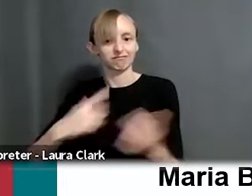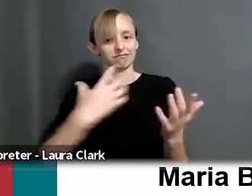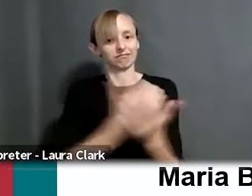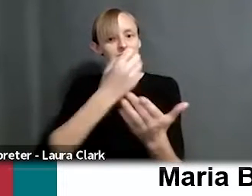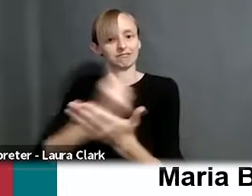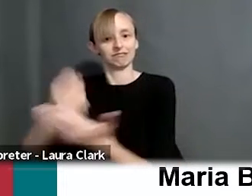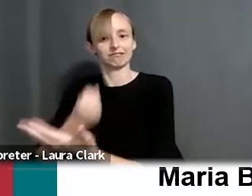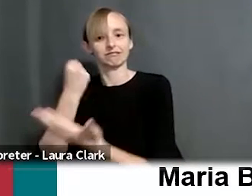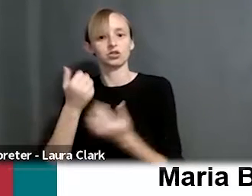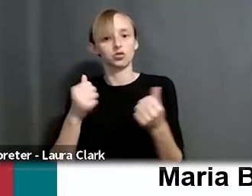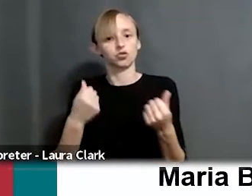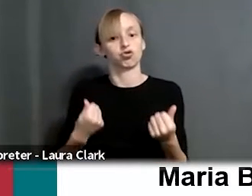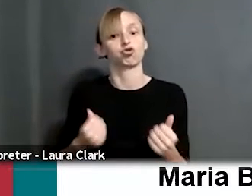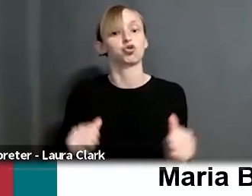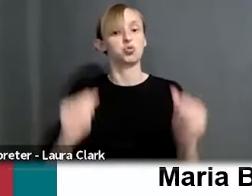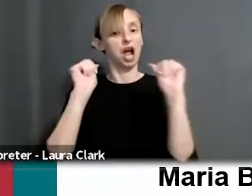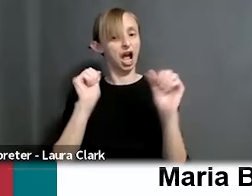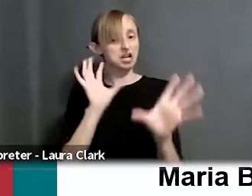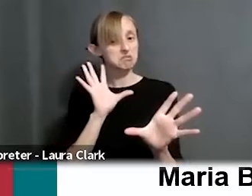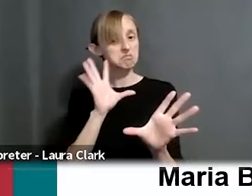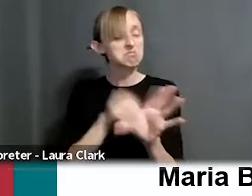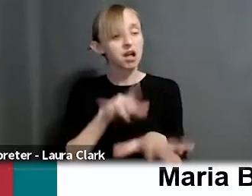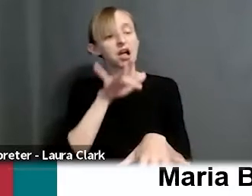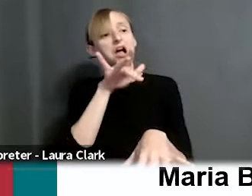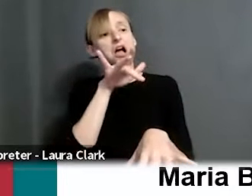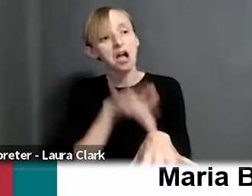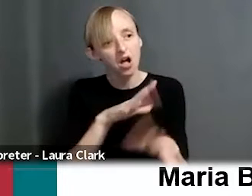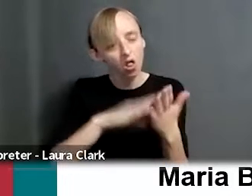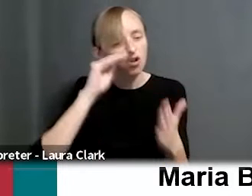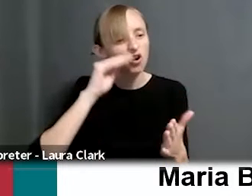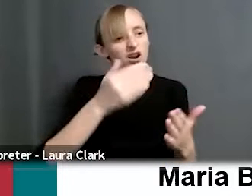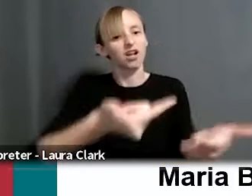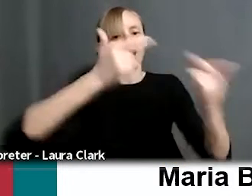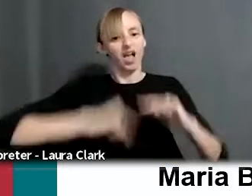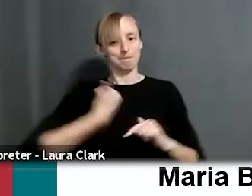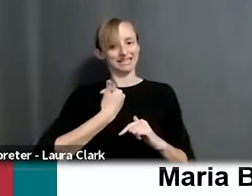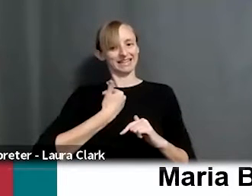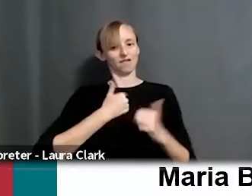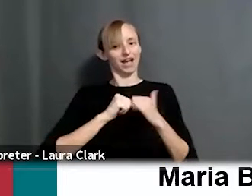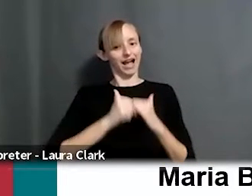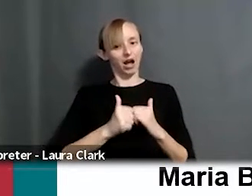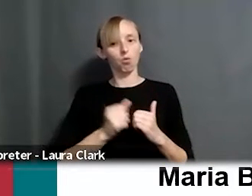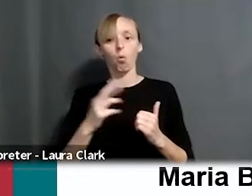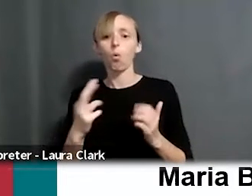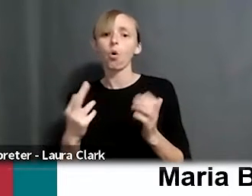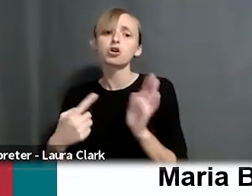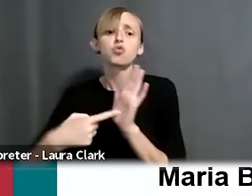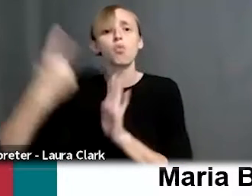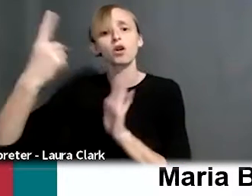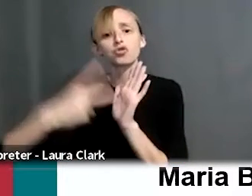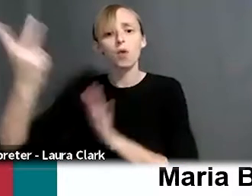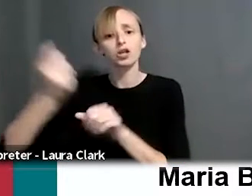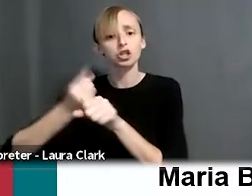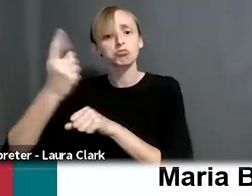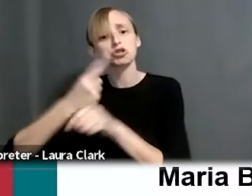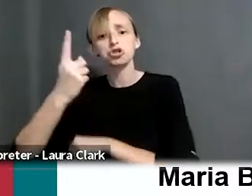either try to participate and learn how they can do that on their own, or maybe it's just something they want to do once or twice a year and they come